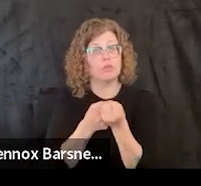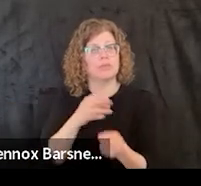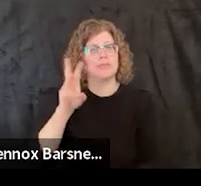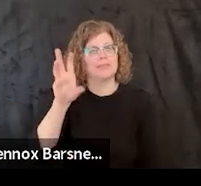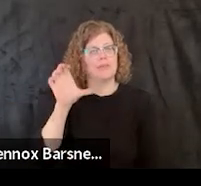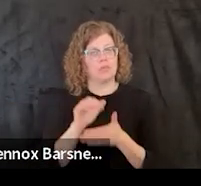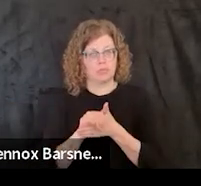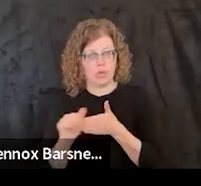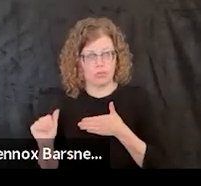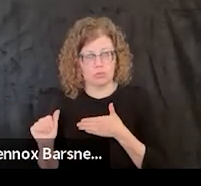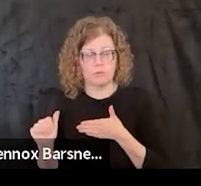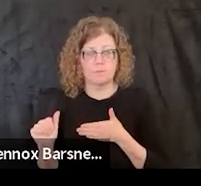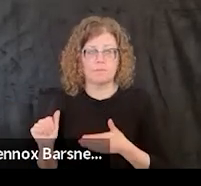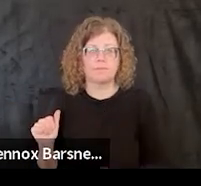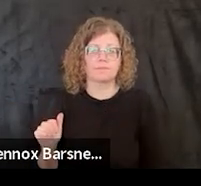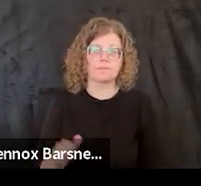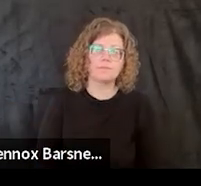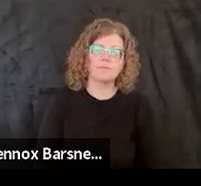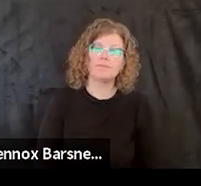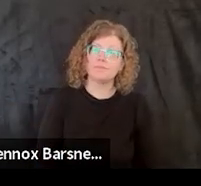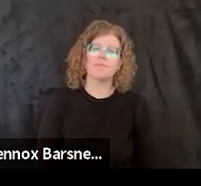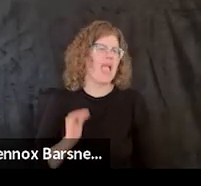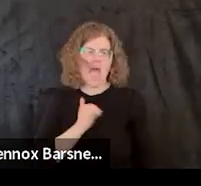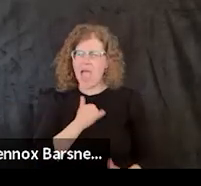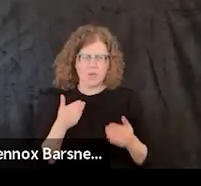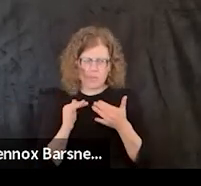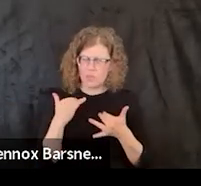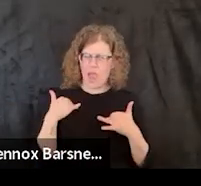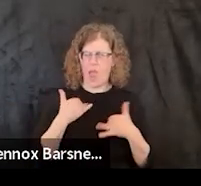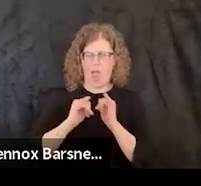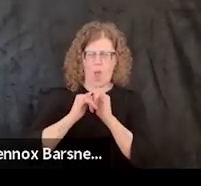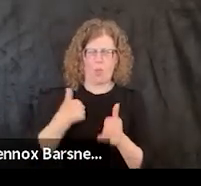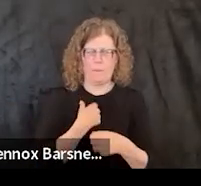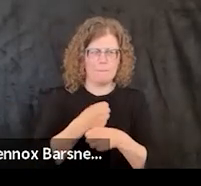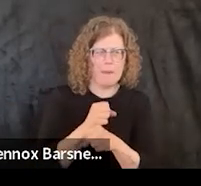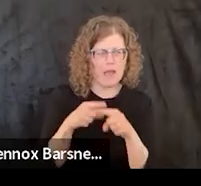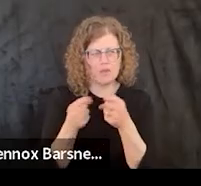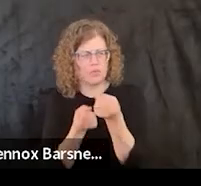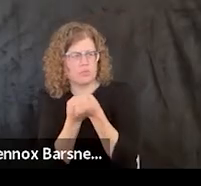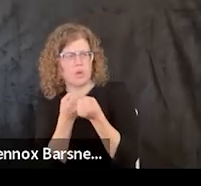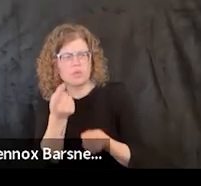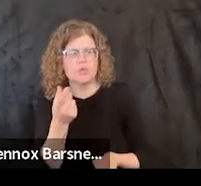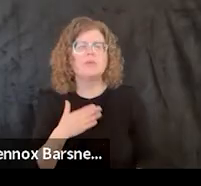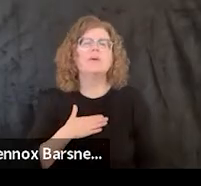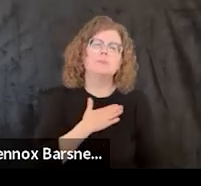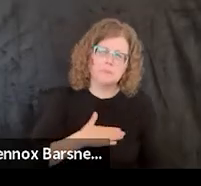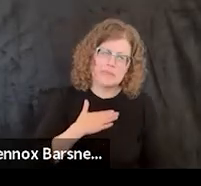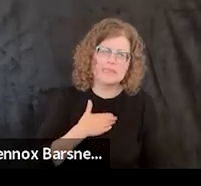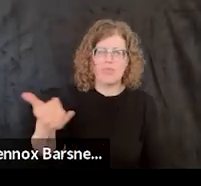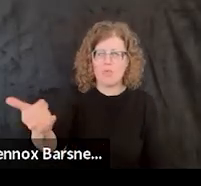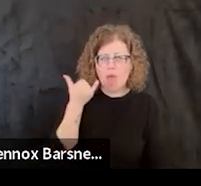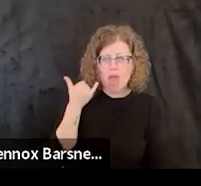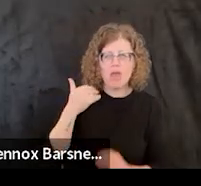How do I request application assistance? Simply call or email us before you apply and let us know that